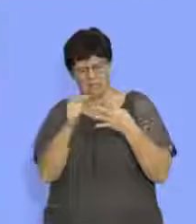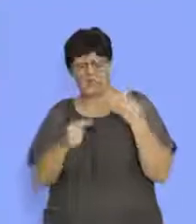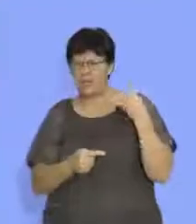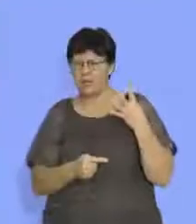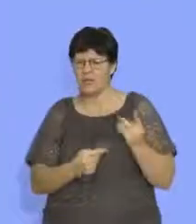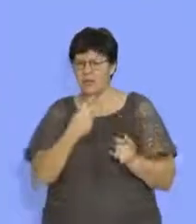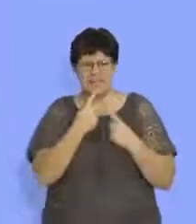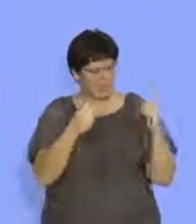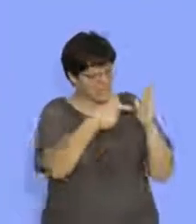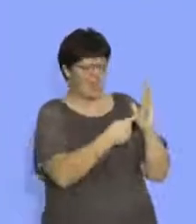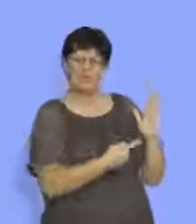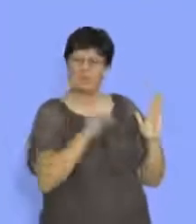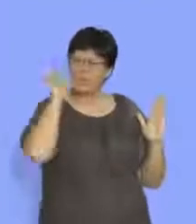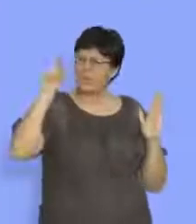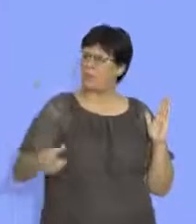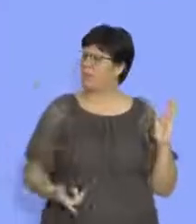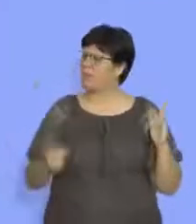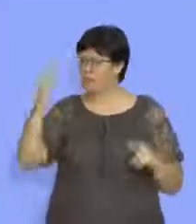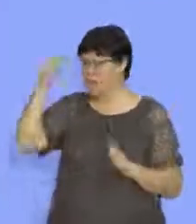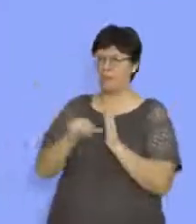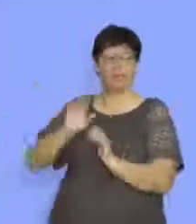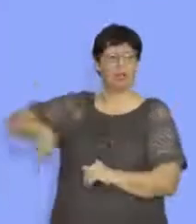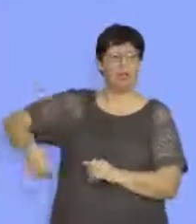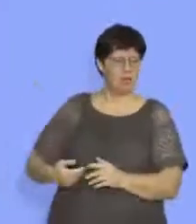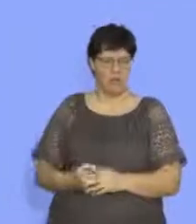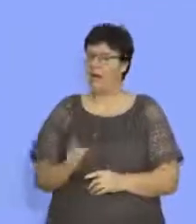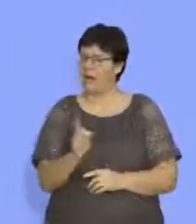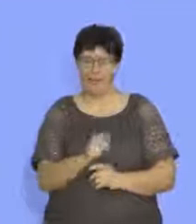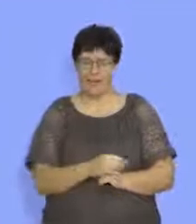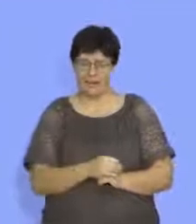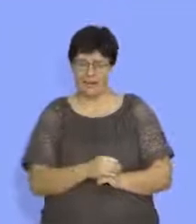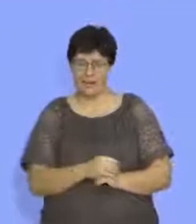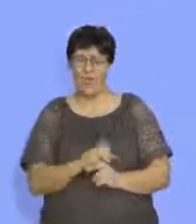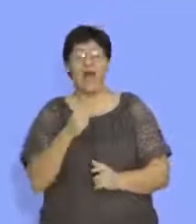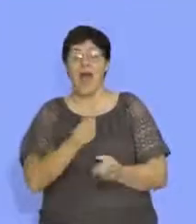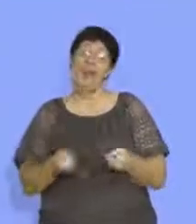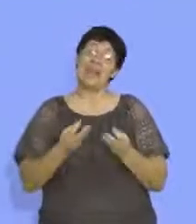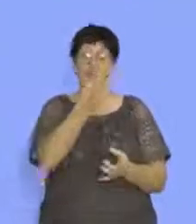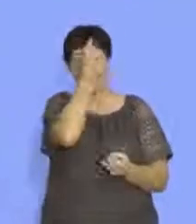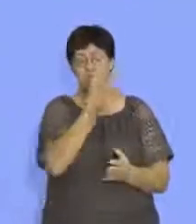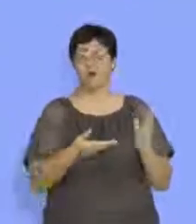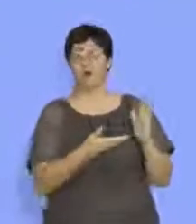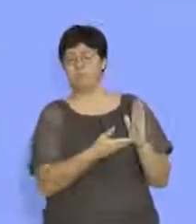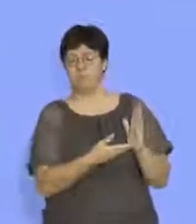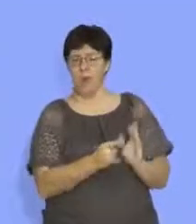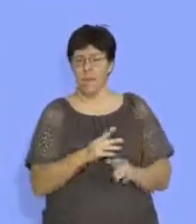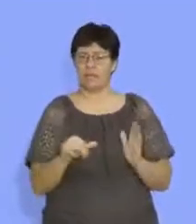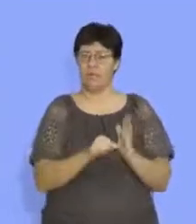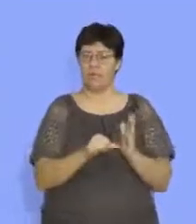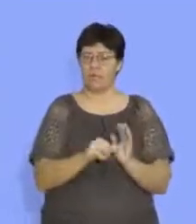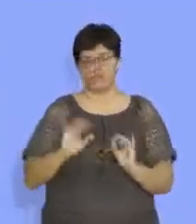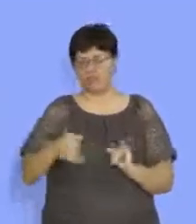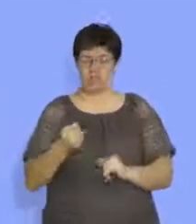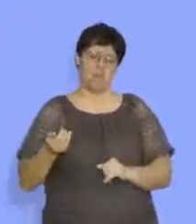ignoring some things that we give them on the statement and they think they are not important. Please understand me. We will never give you